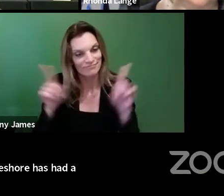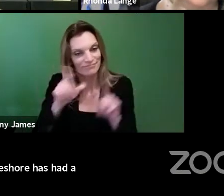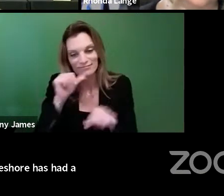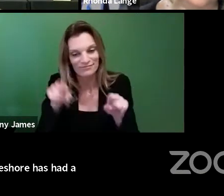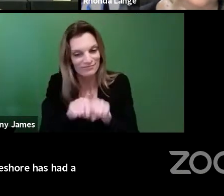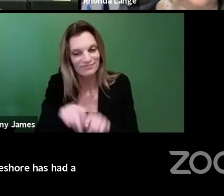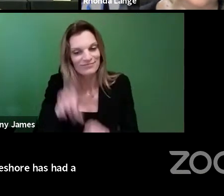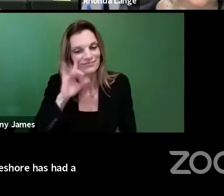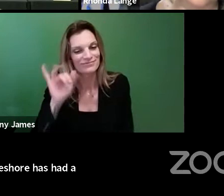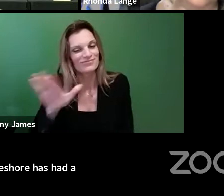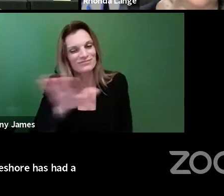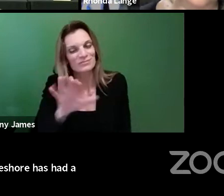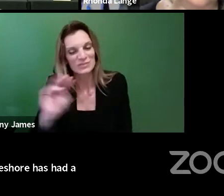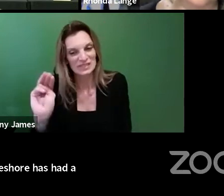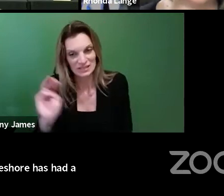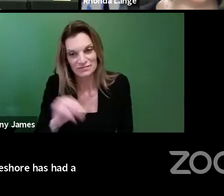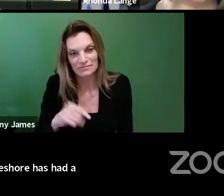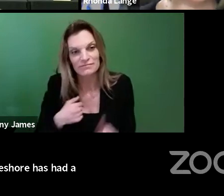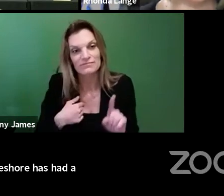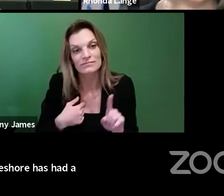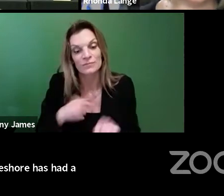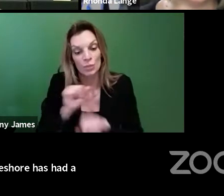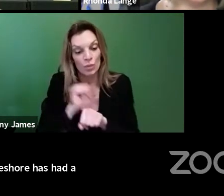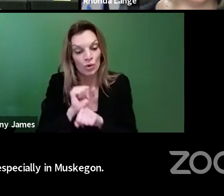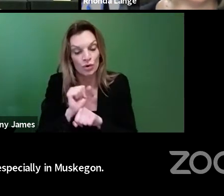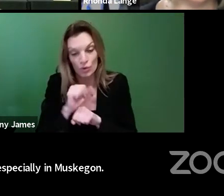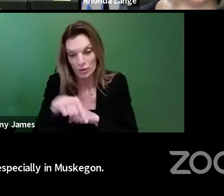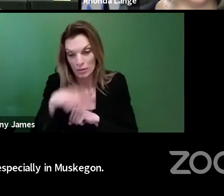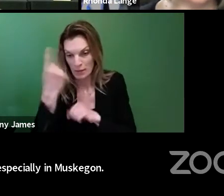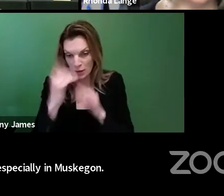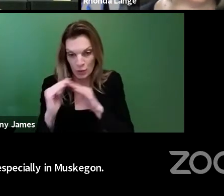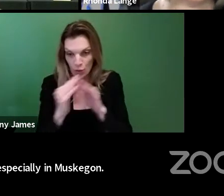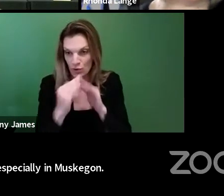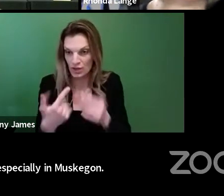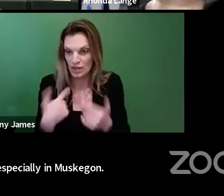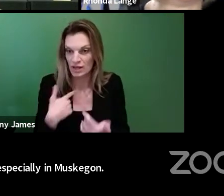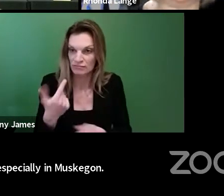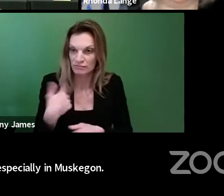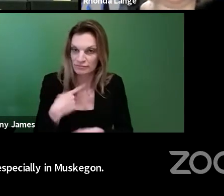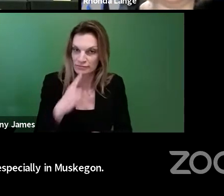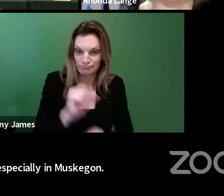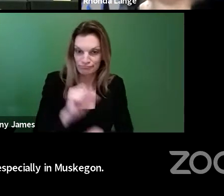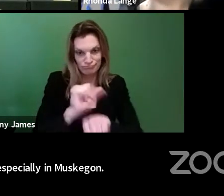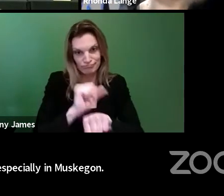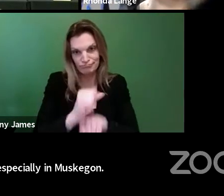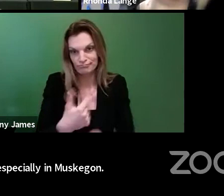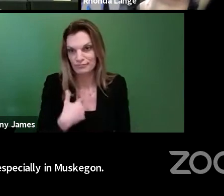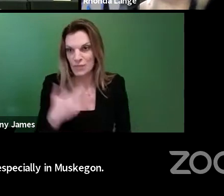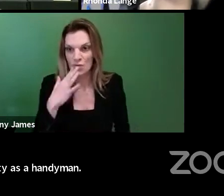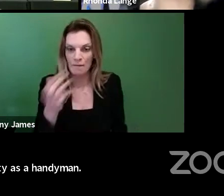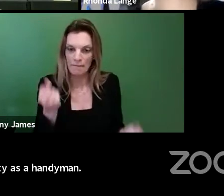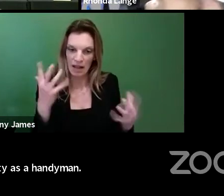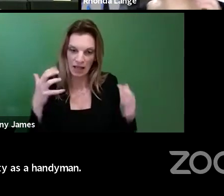Muskegon. I work in the Black community as a handyman. I know quite a few people there.